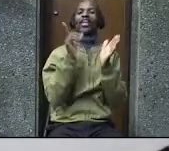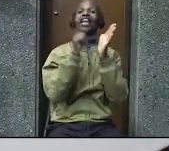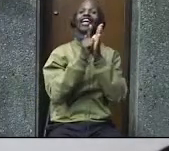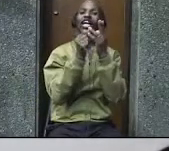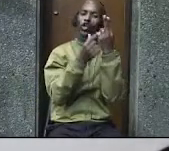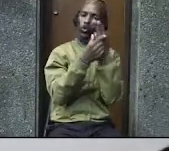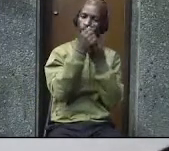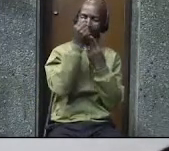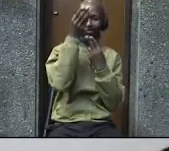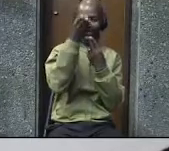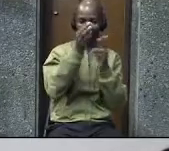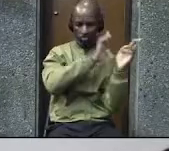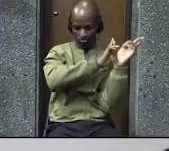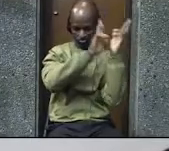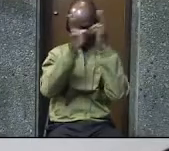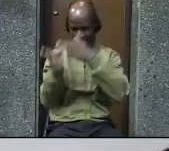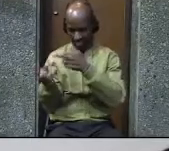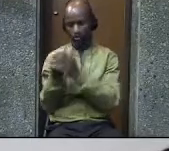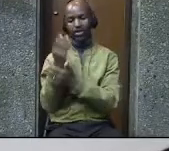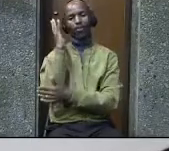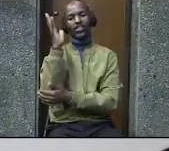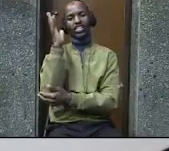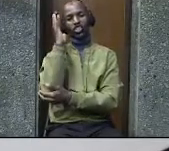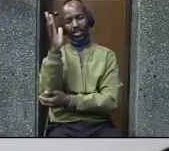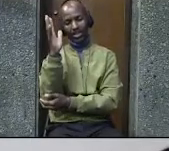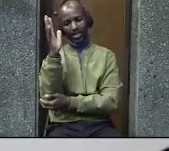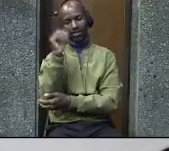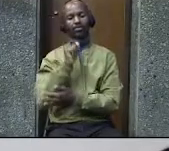ready with the presentation.